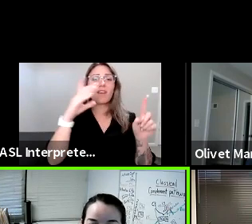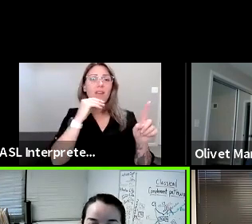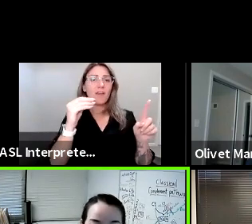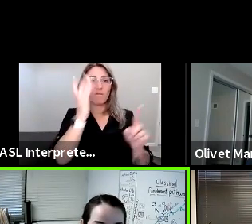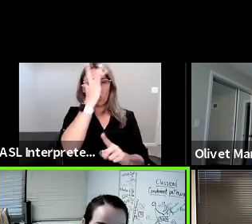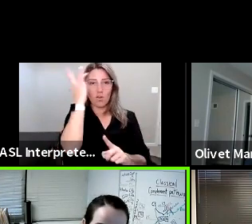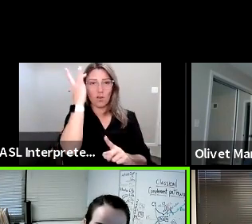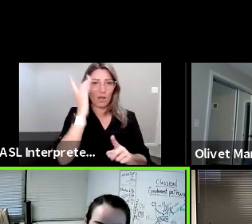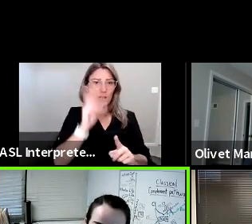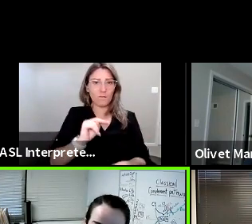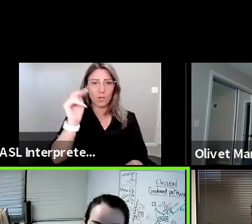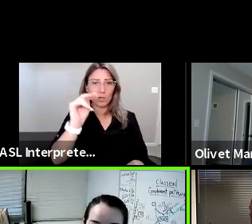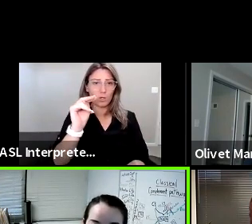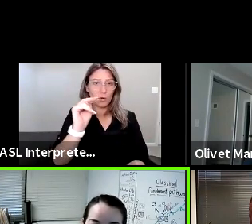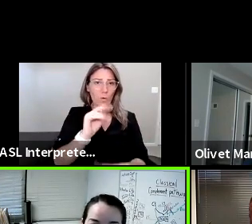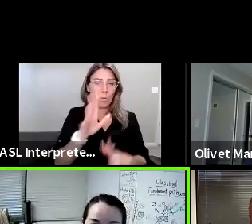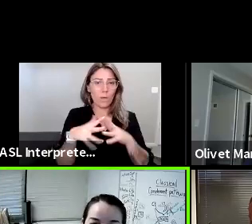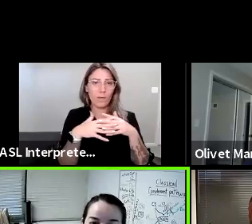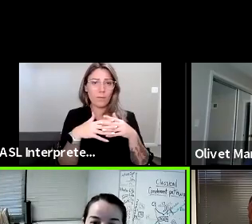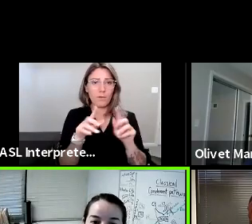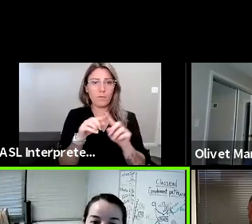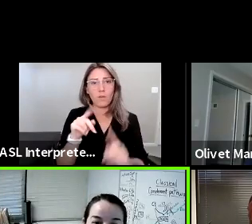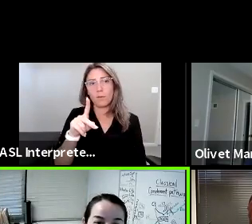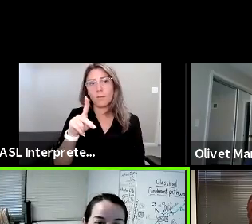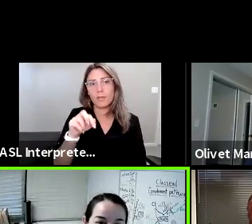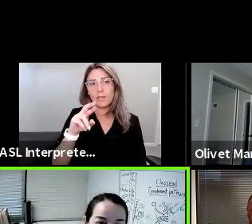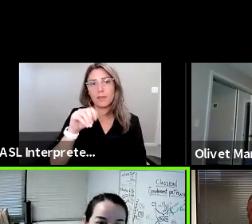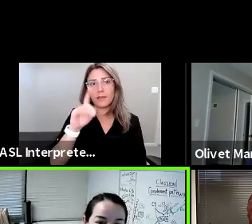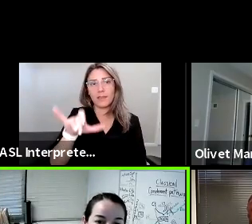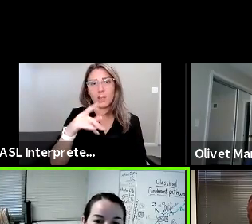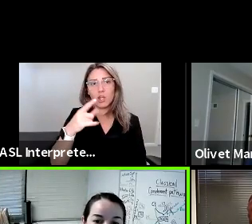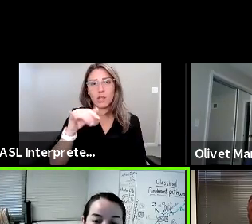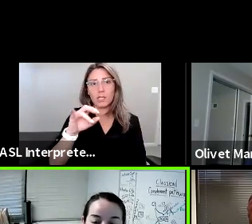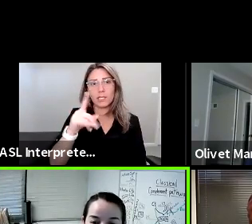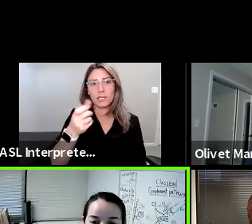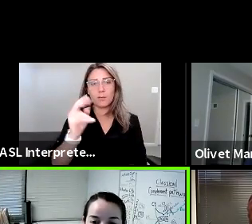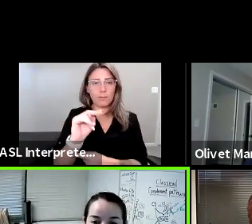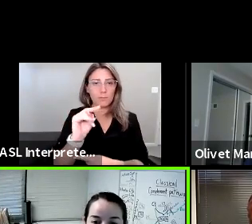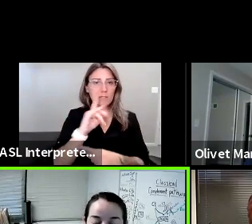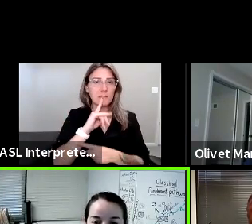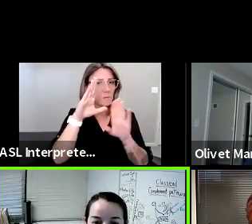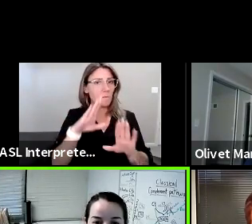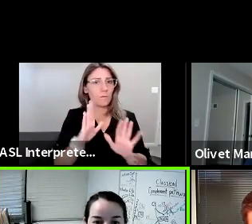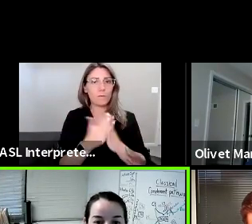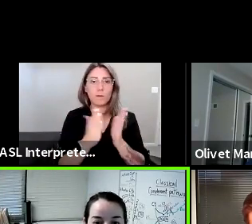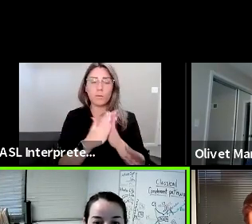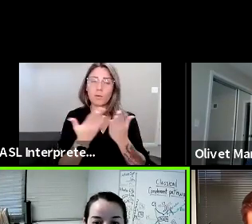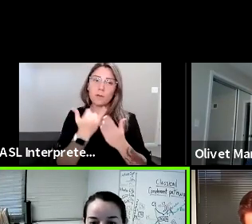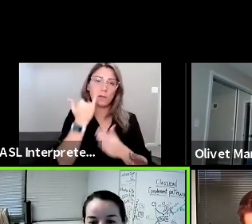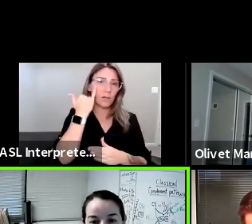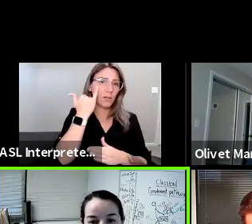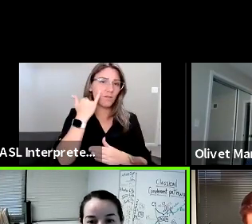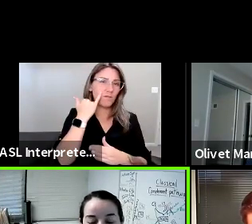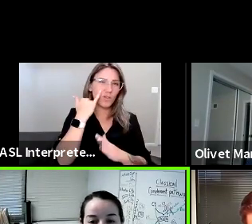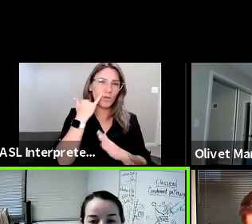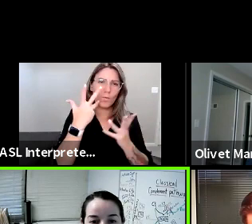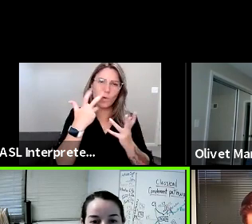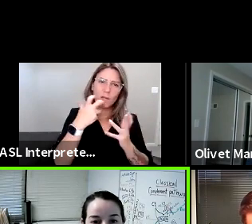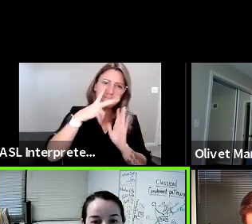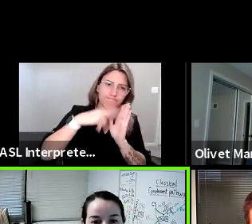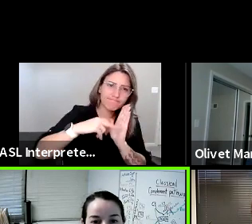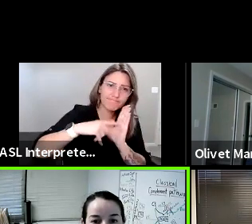America by Carrie Gibson. And it is an excellent book if you're looking into the history of why